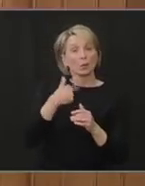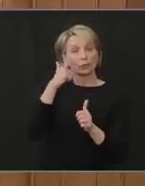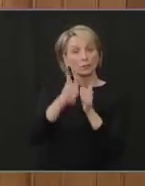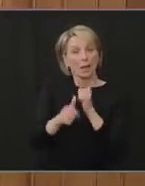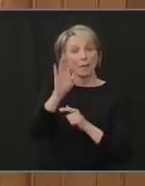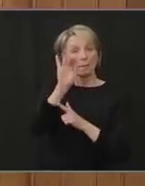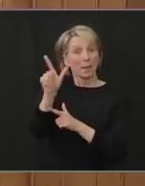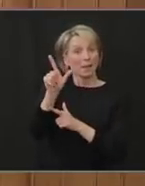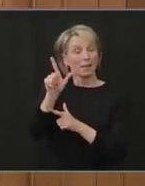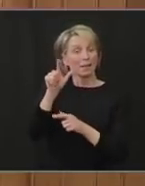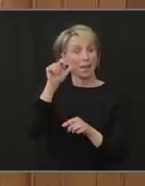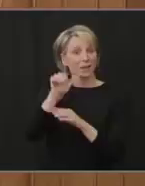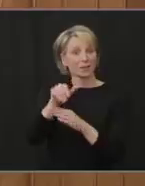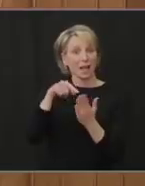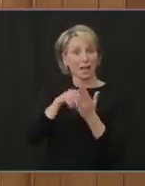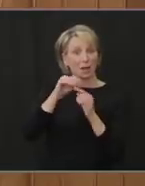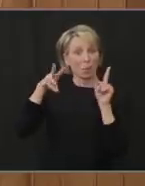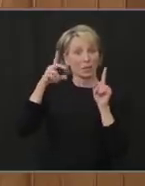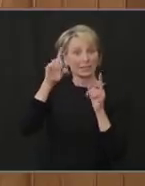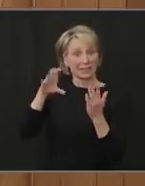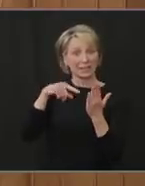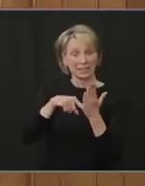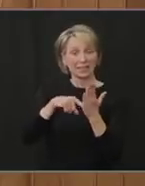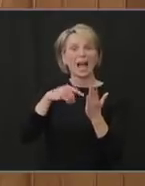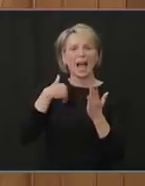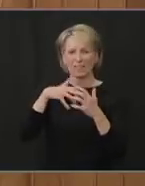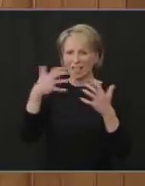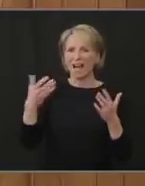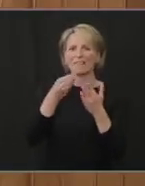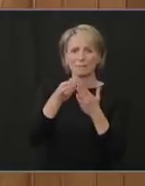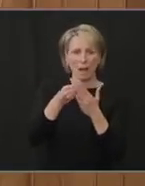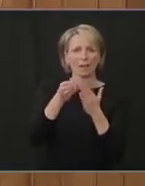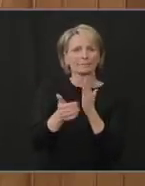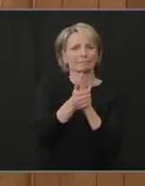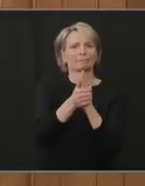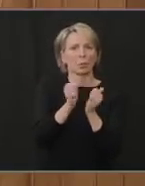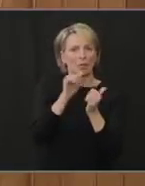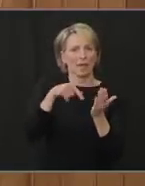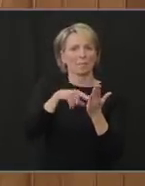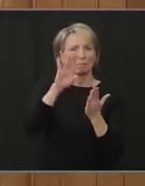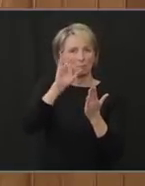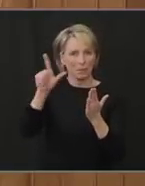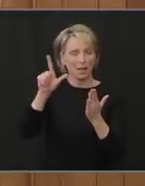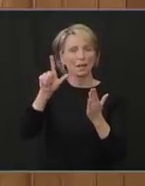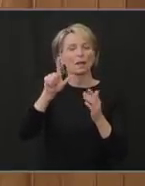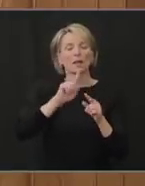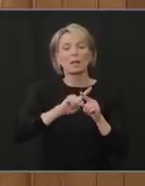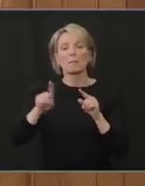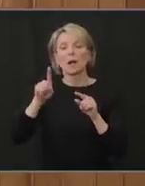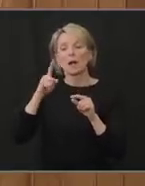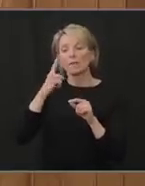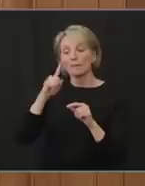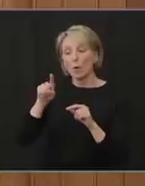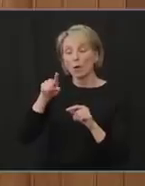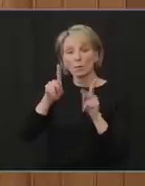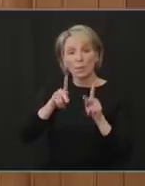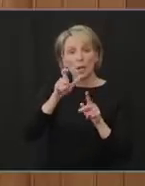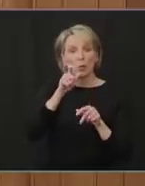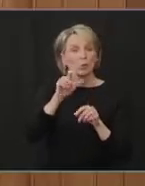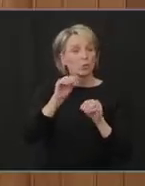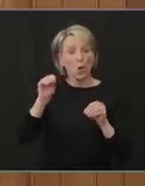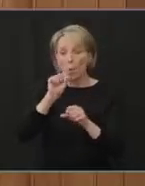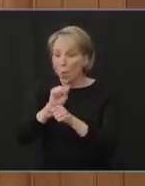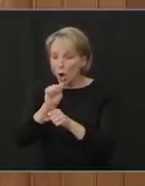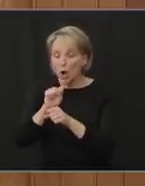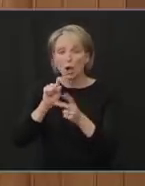By virtue of the way in which money flows to people who are unemployed and small businesses that have shuttered, those funds will